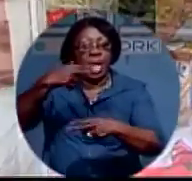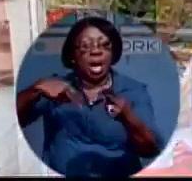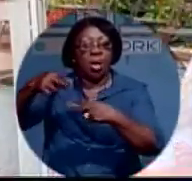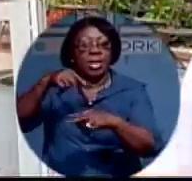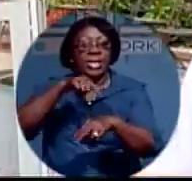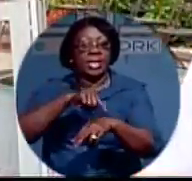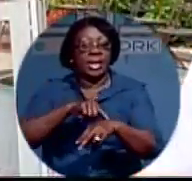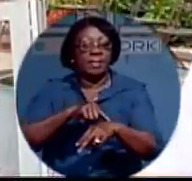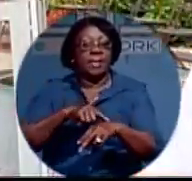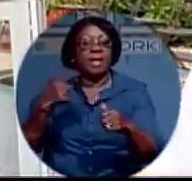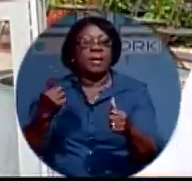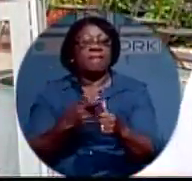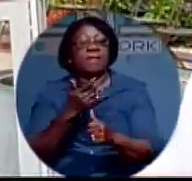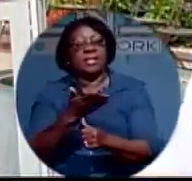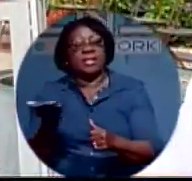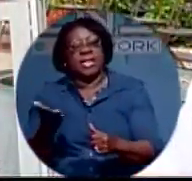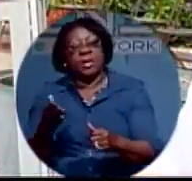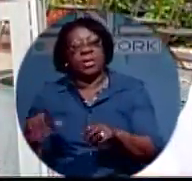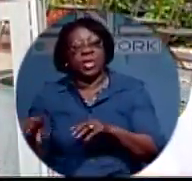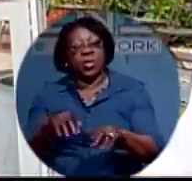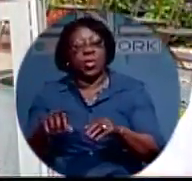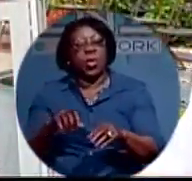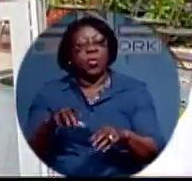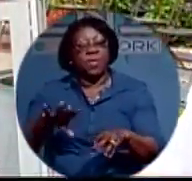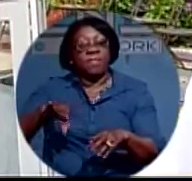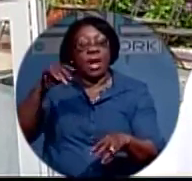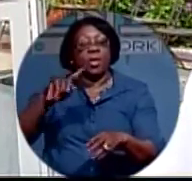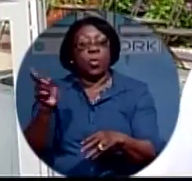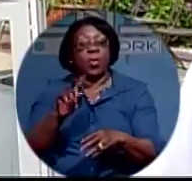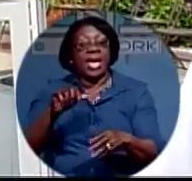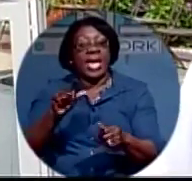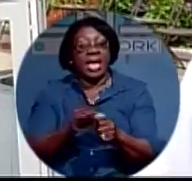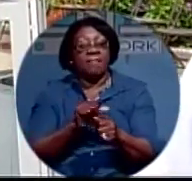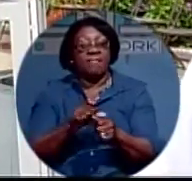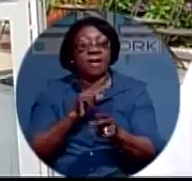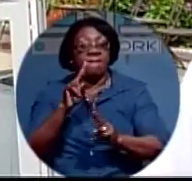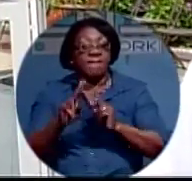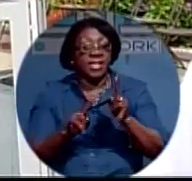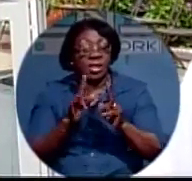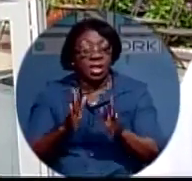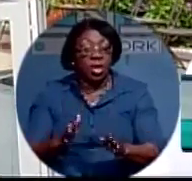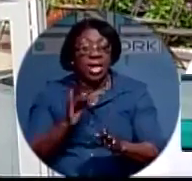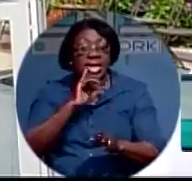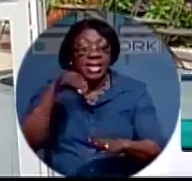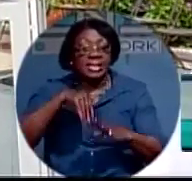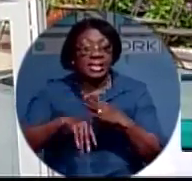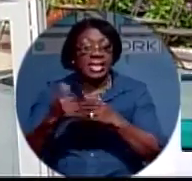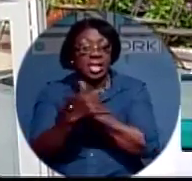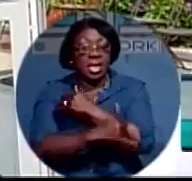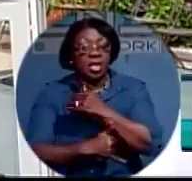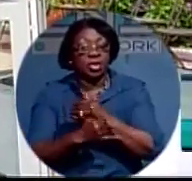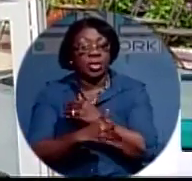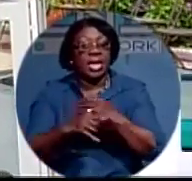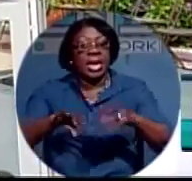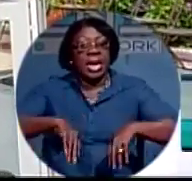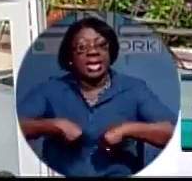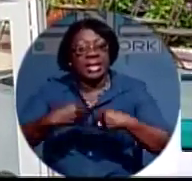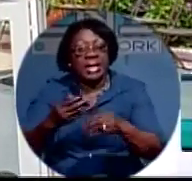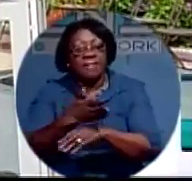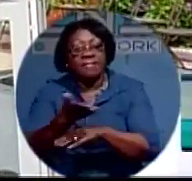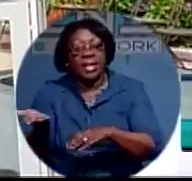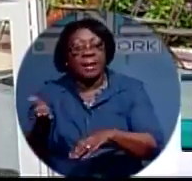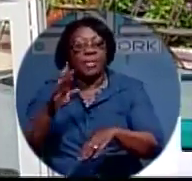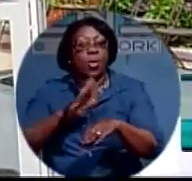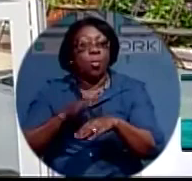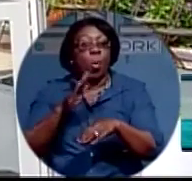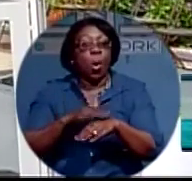priorities. First thing we do, we find out where every tourist is in this country. We give them the warning to evacuate. Of course, you know, we have a few of them who